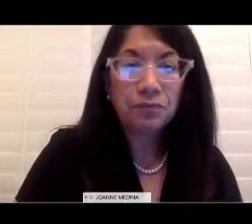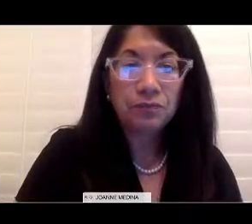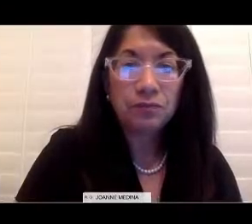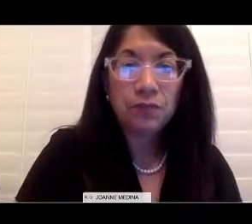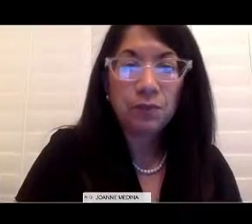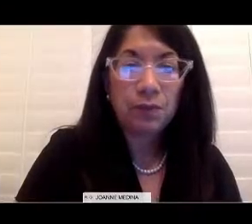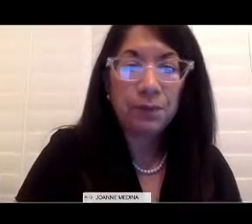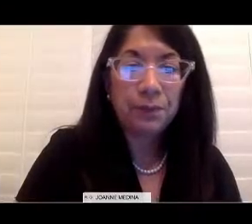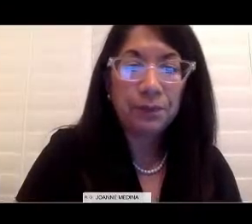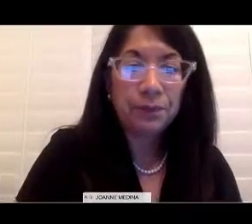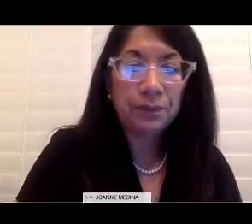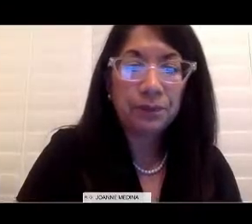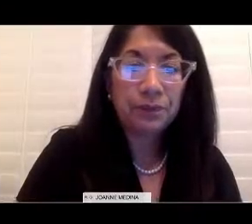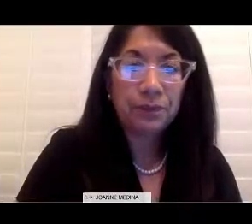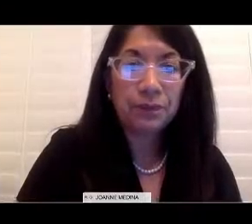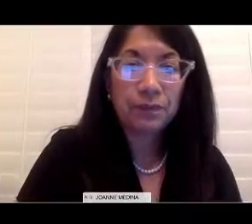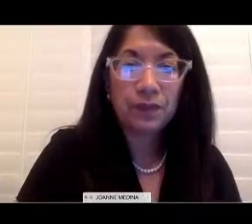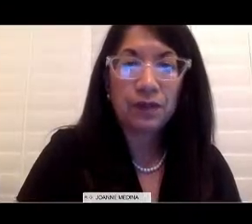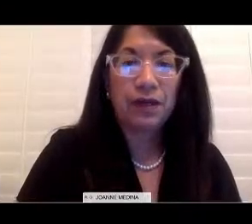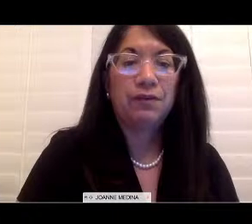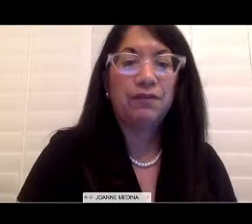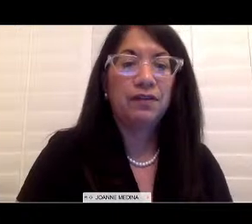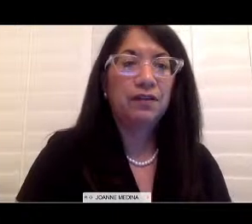into no